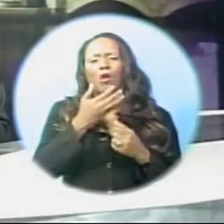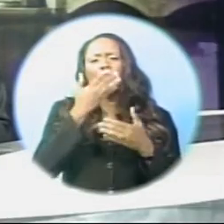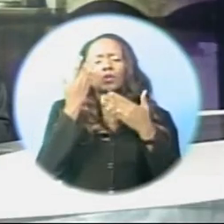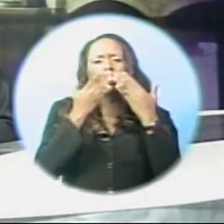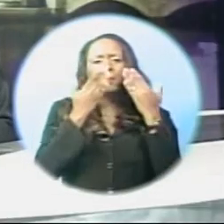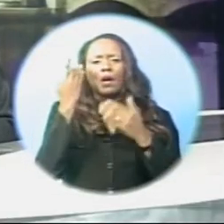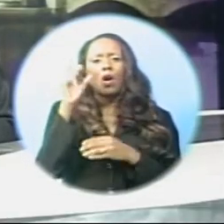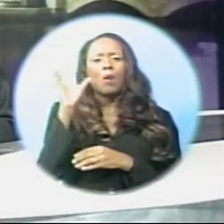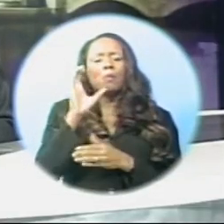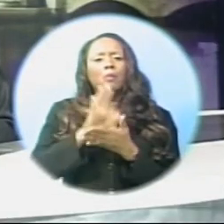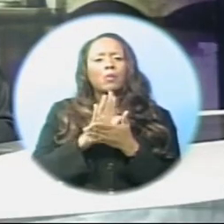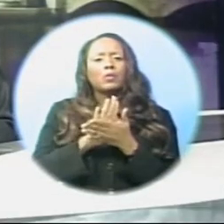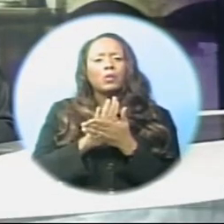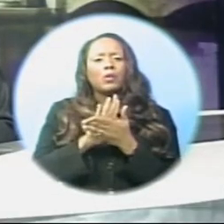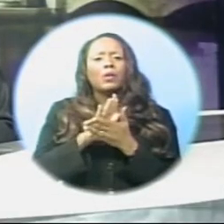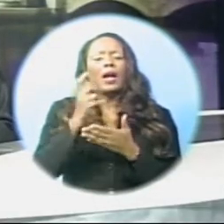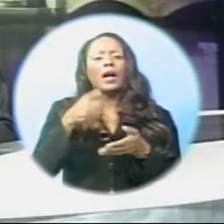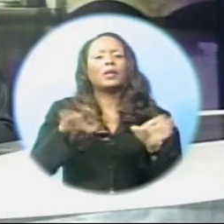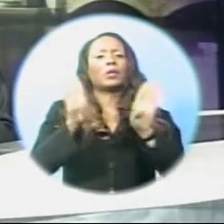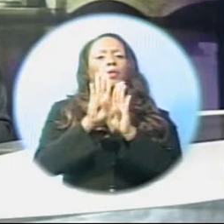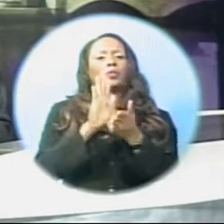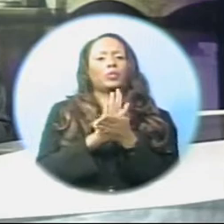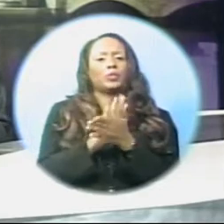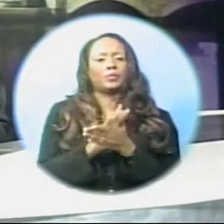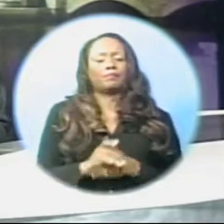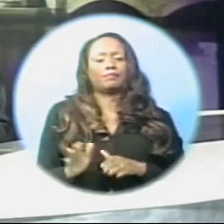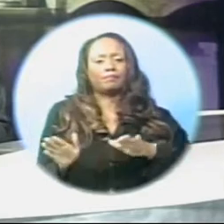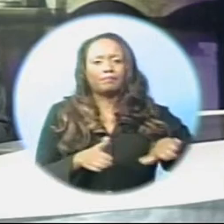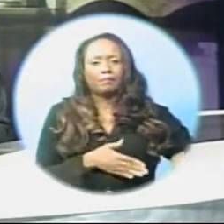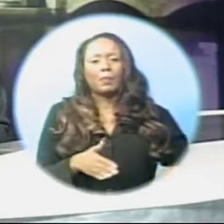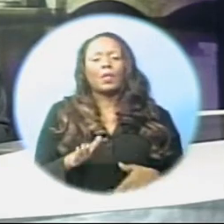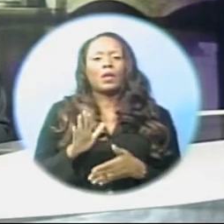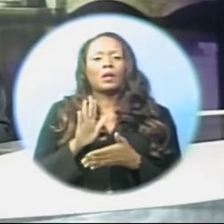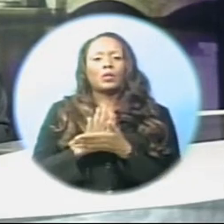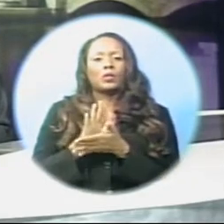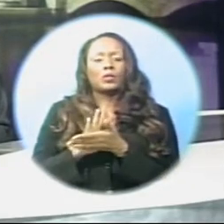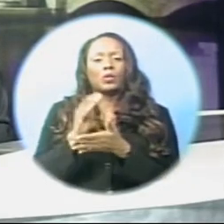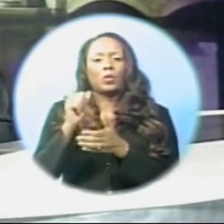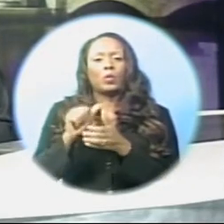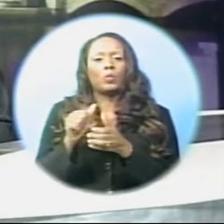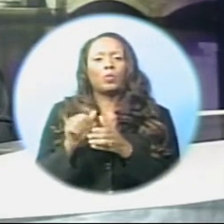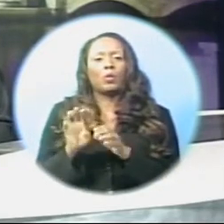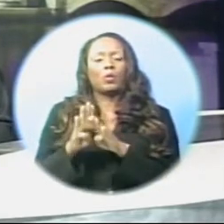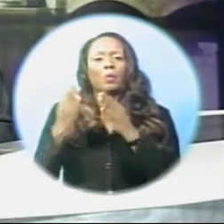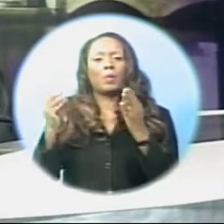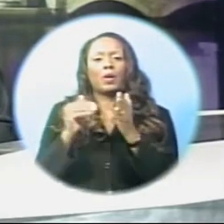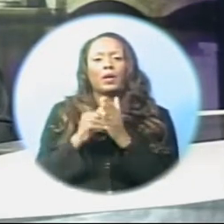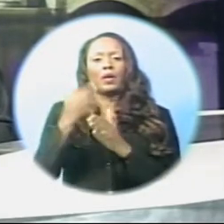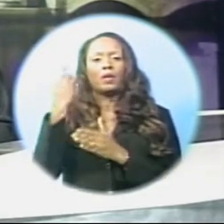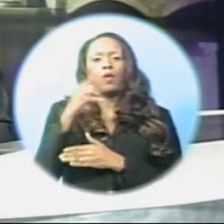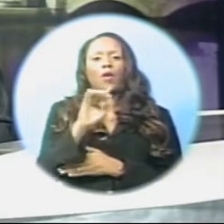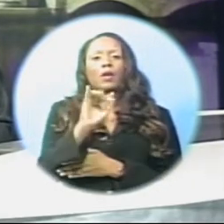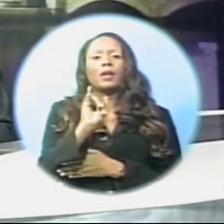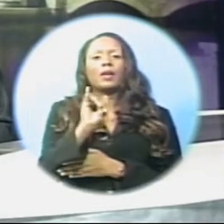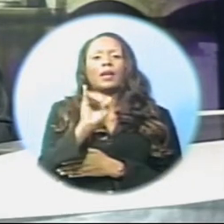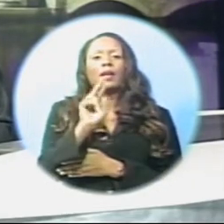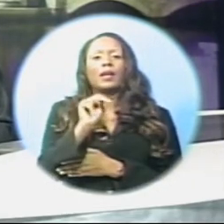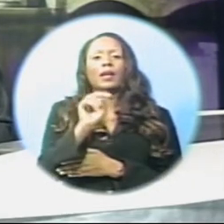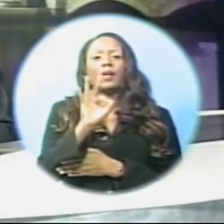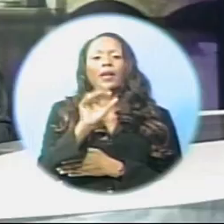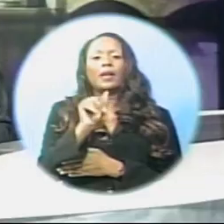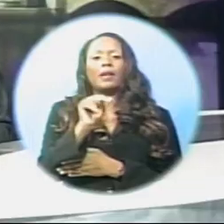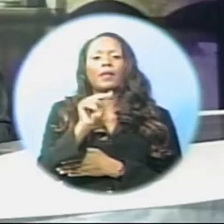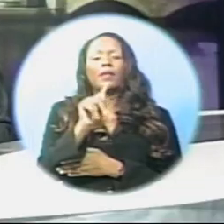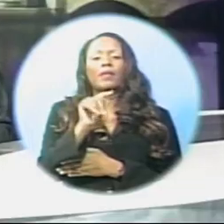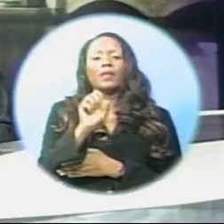Well, classes will resume for students of the Infants Department of the Lawrence T. Gay Memorial School tomorrow. The classes for these students will recommence at the Grace